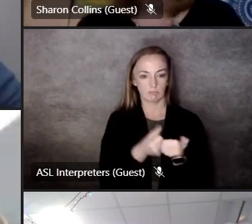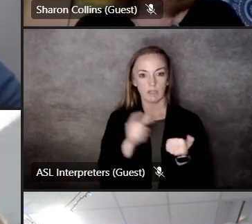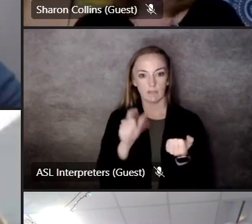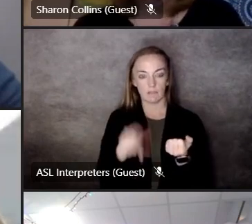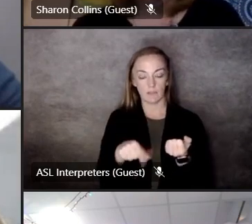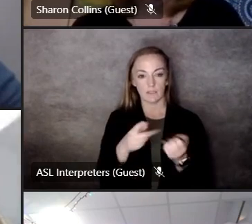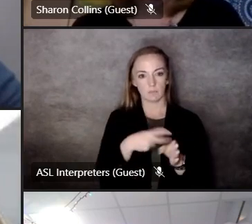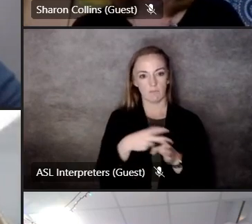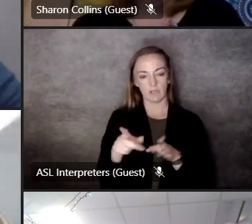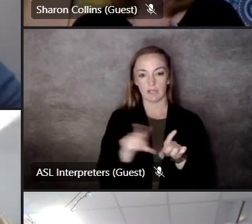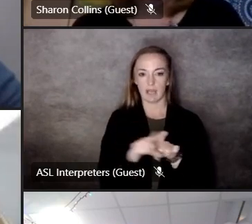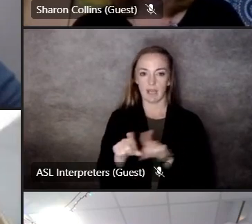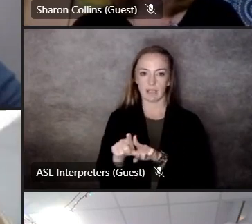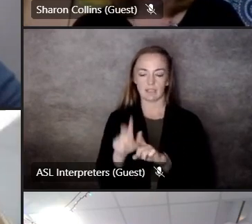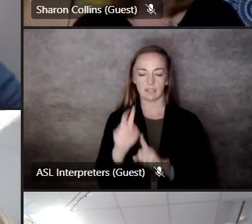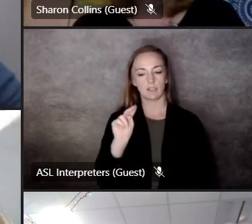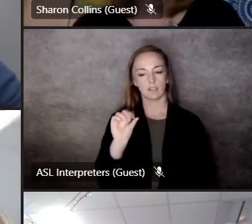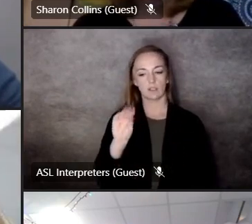noble